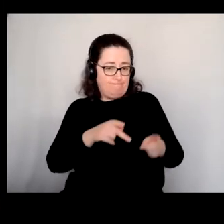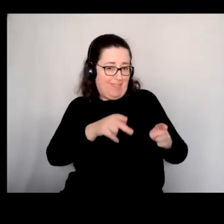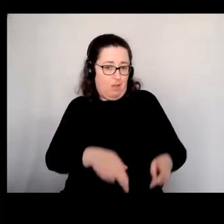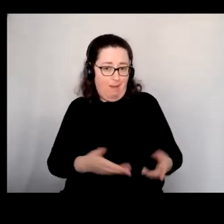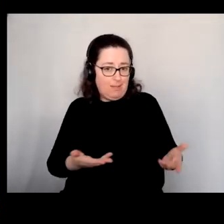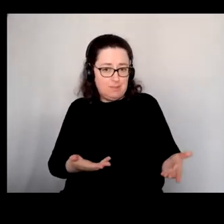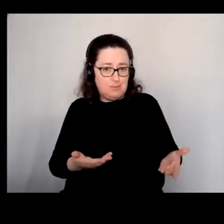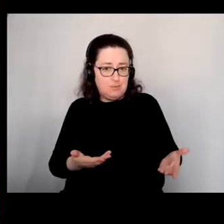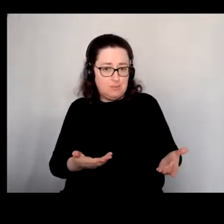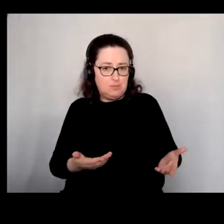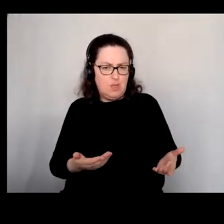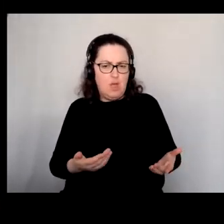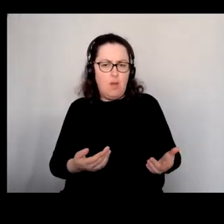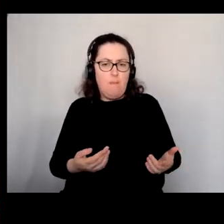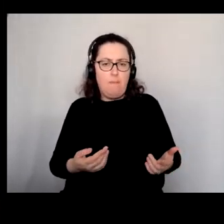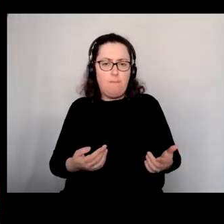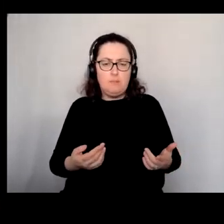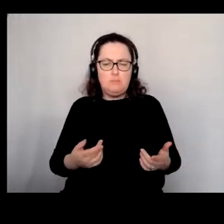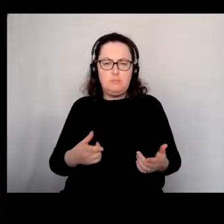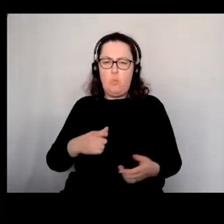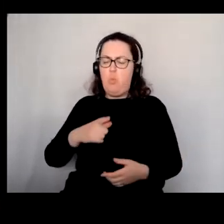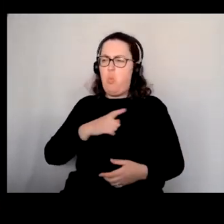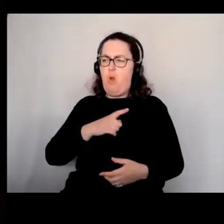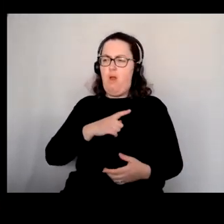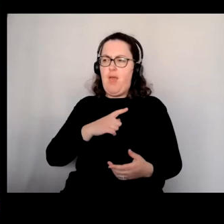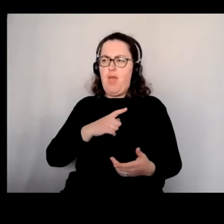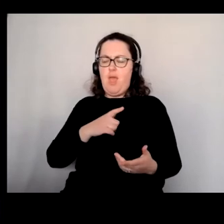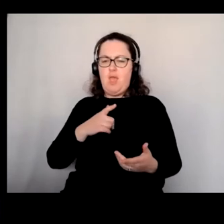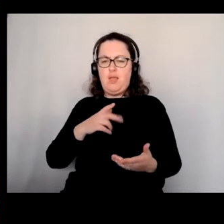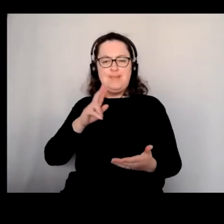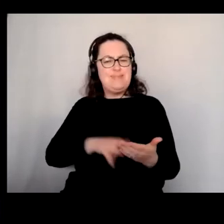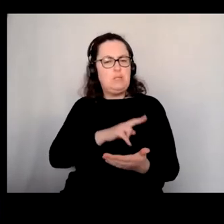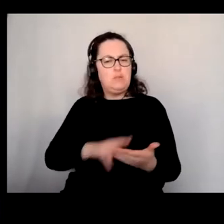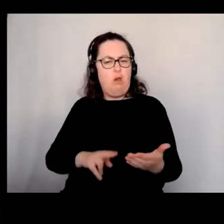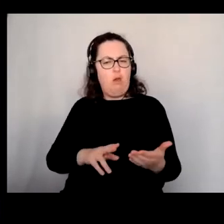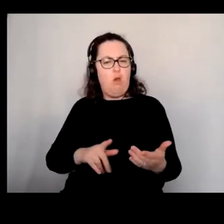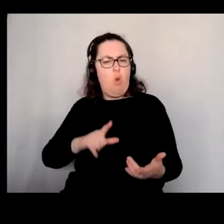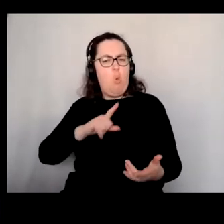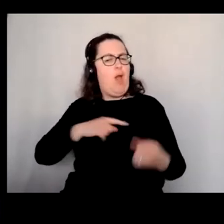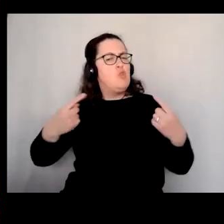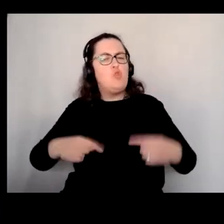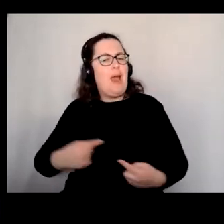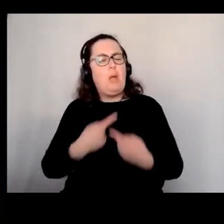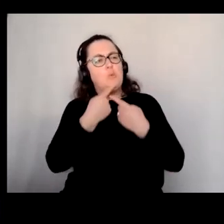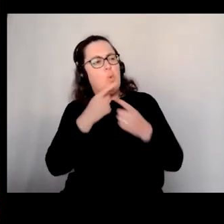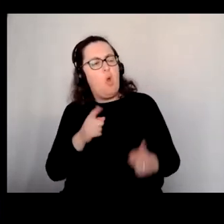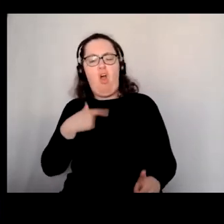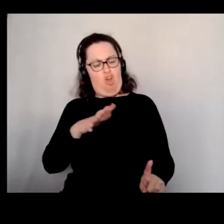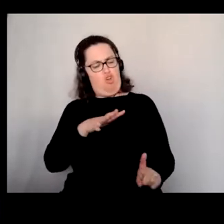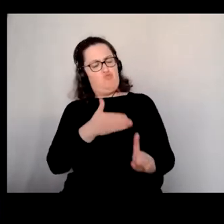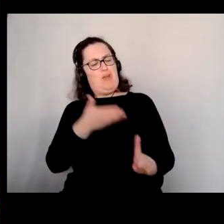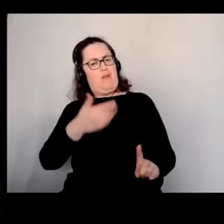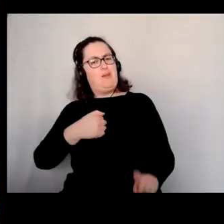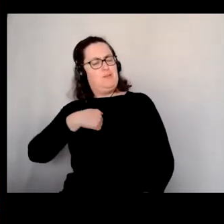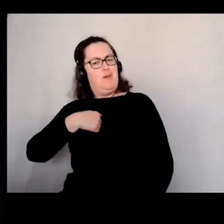us. But it shouldn't be censored to say, I recognise this. We are